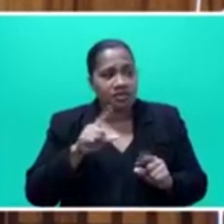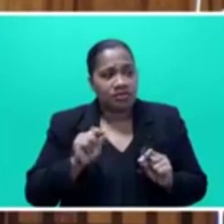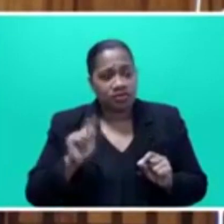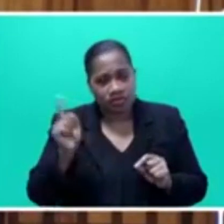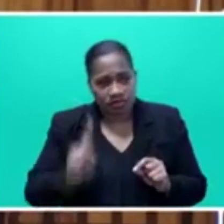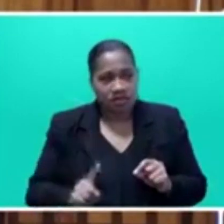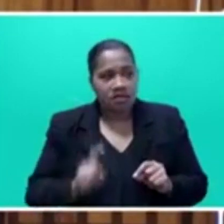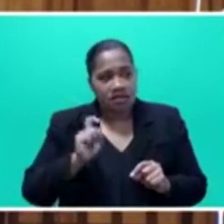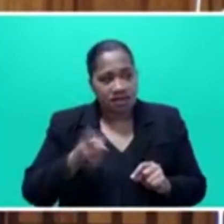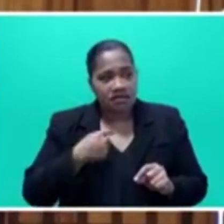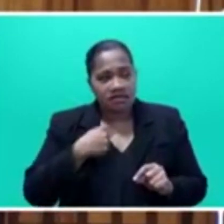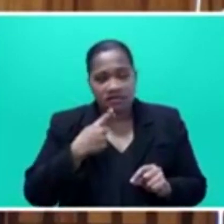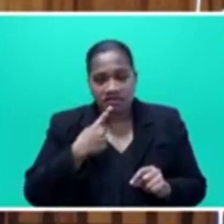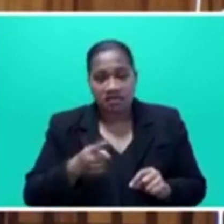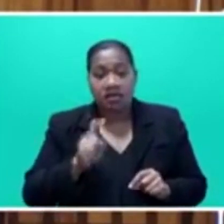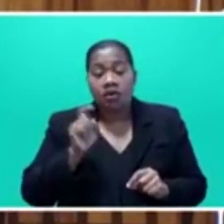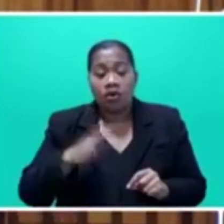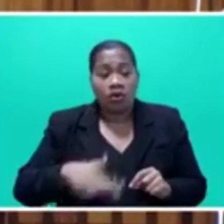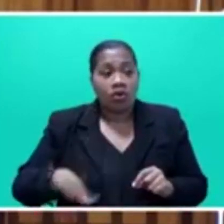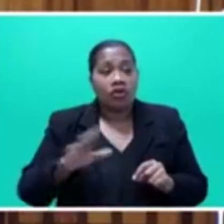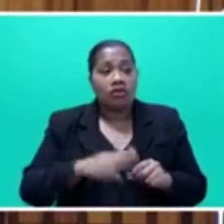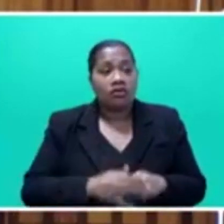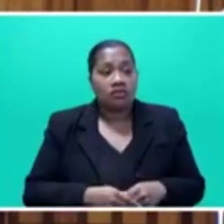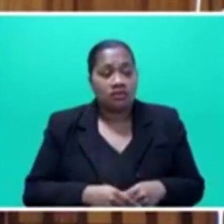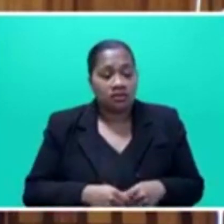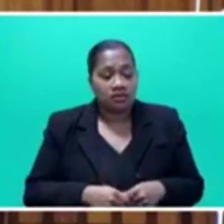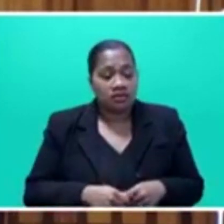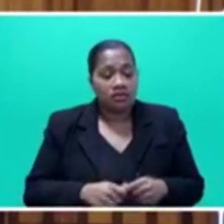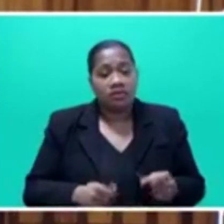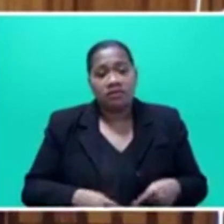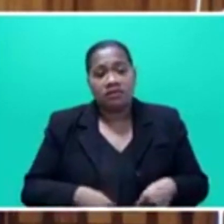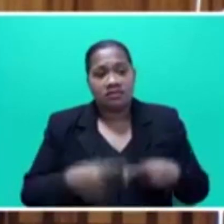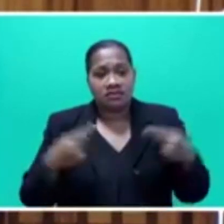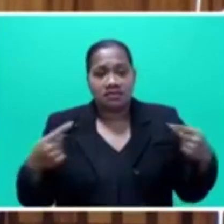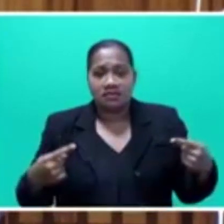I say, all of the opposition are bina pendi ke lota.